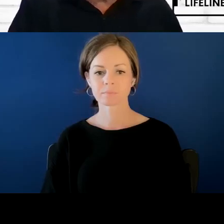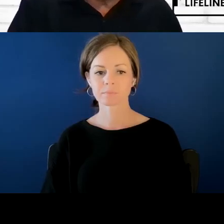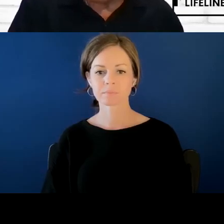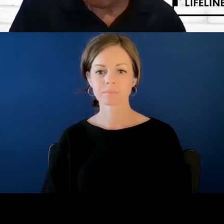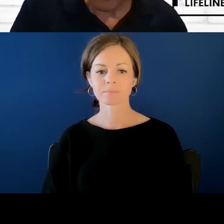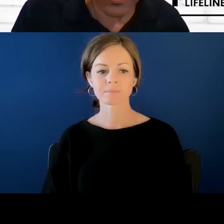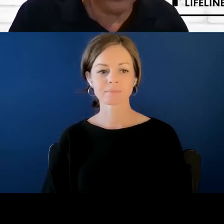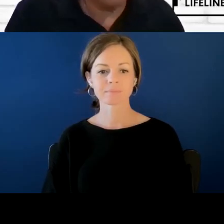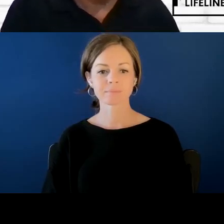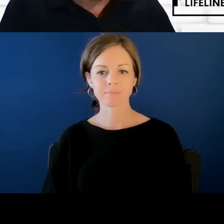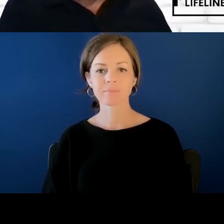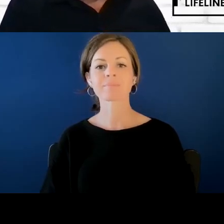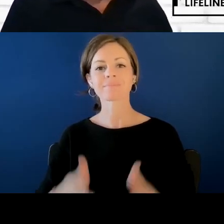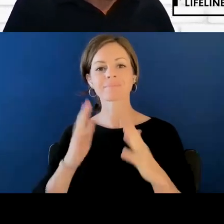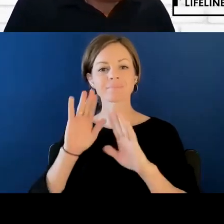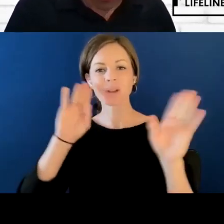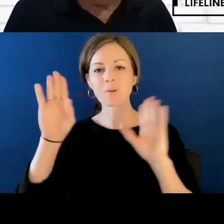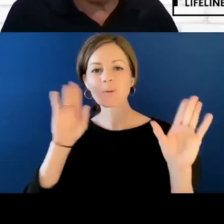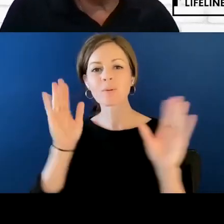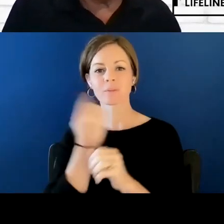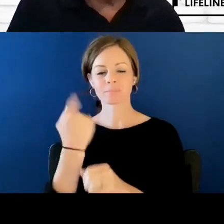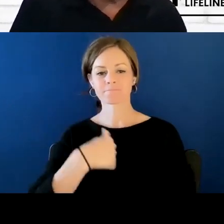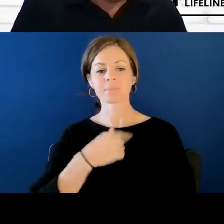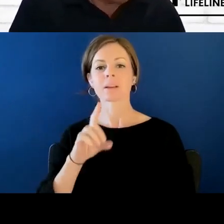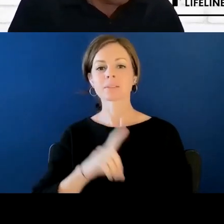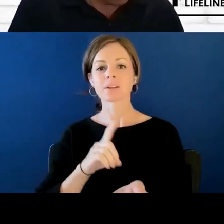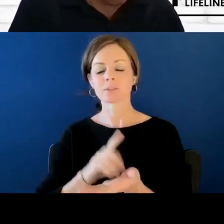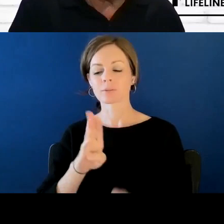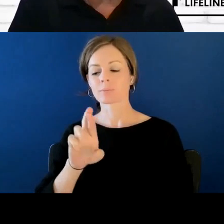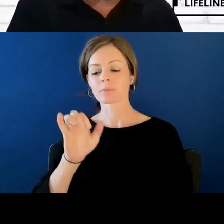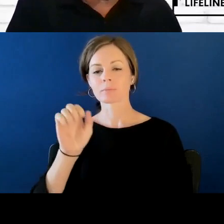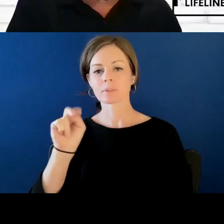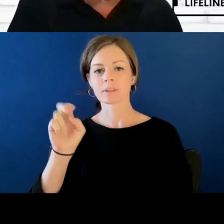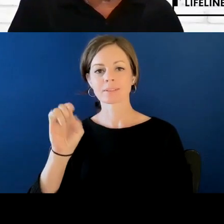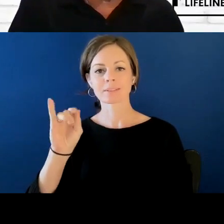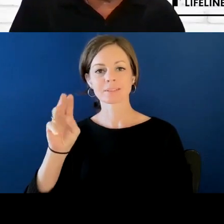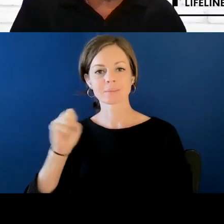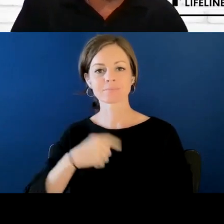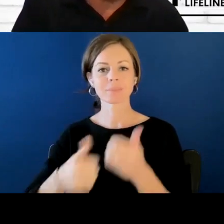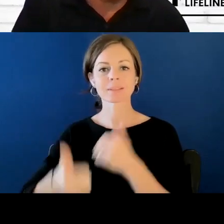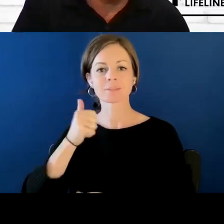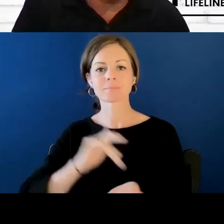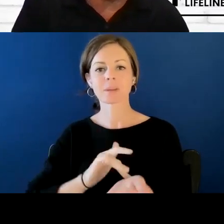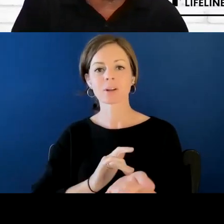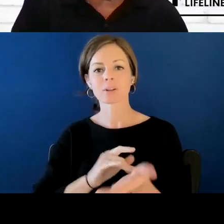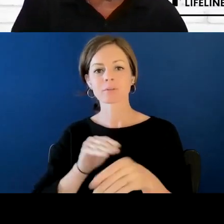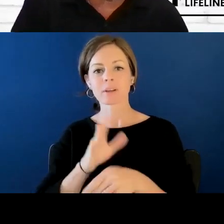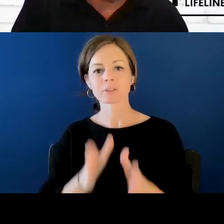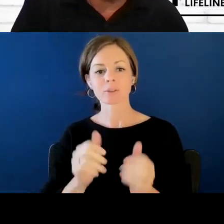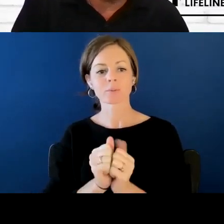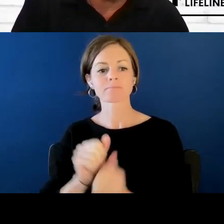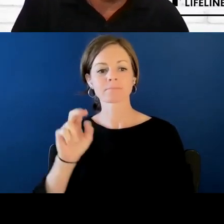I'll say greetings to everyone. I'm Dr. Brian Sims. I'm one of the senior medical advisors with the National Association of State